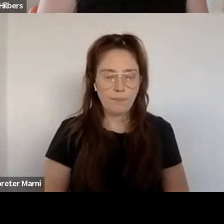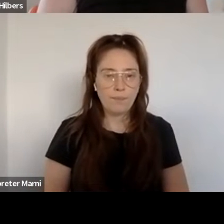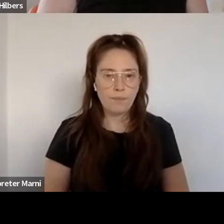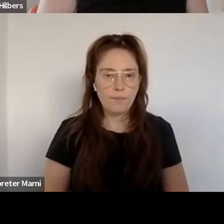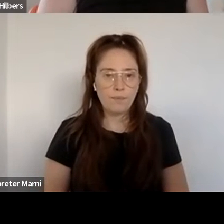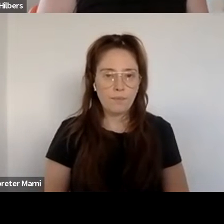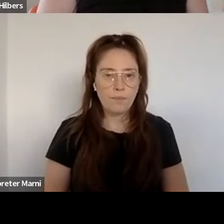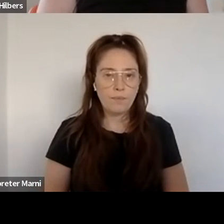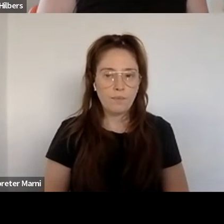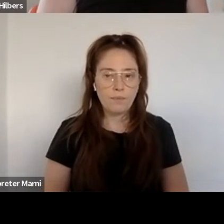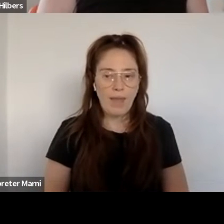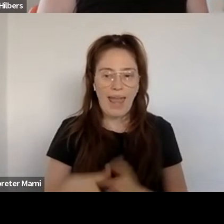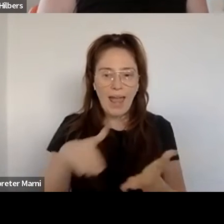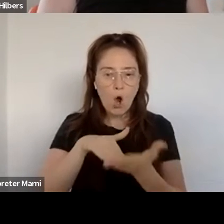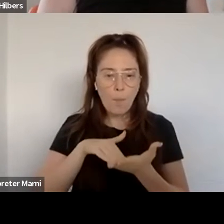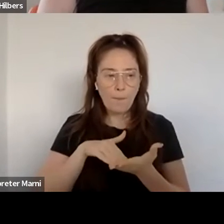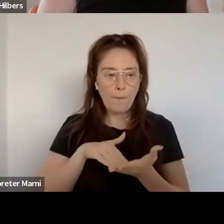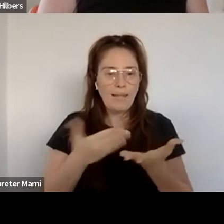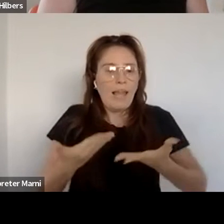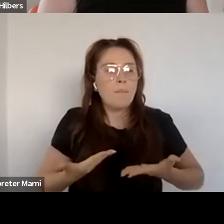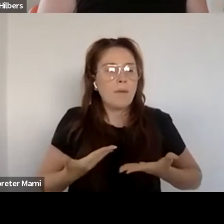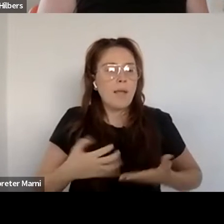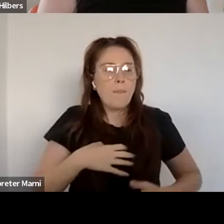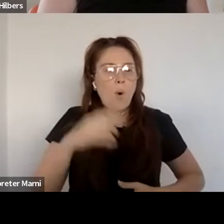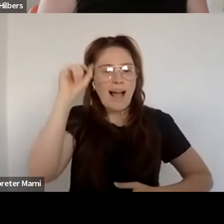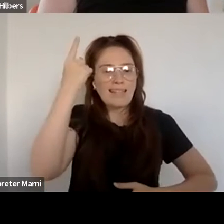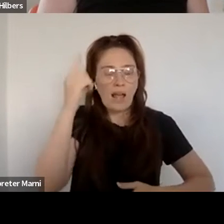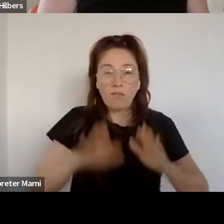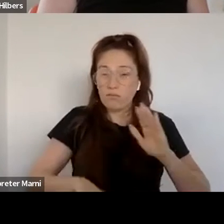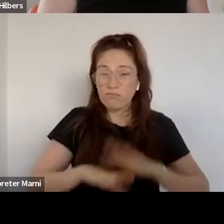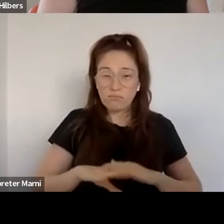does bring understanding. I now do understand.